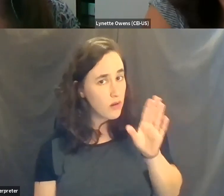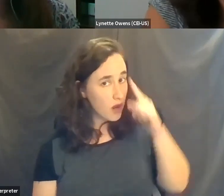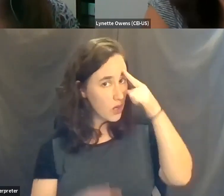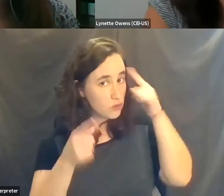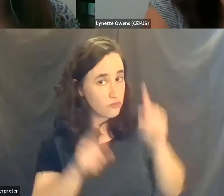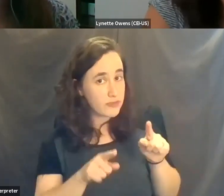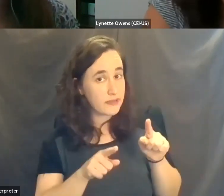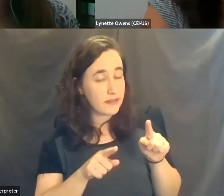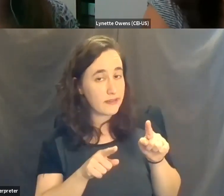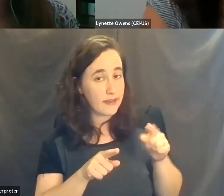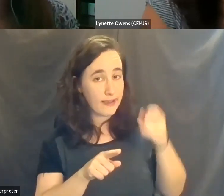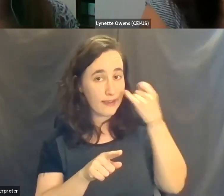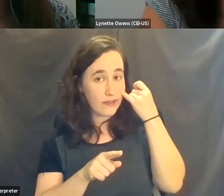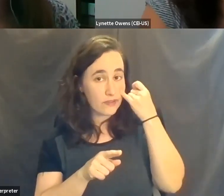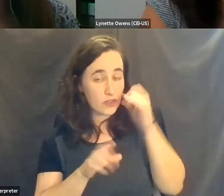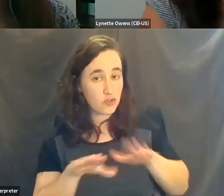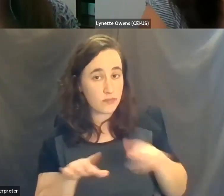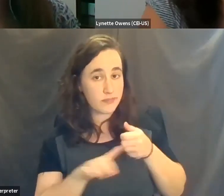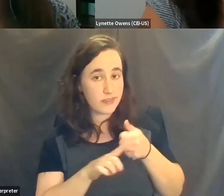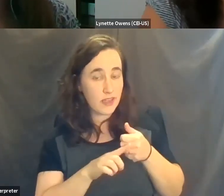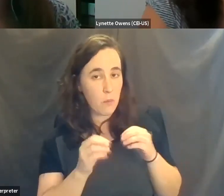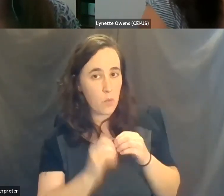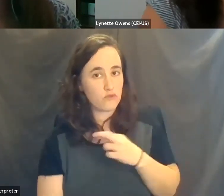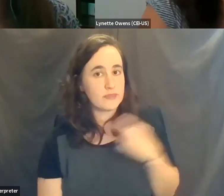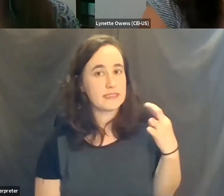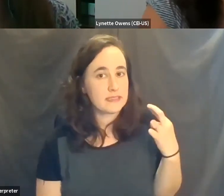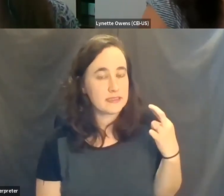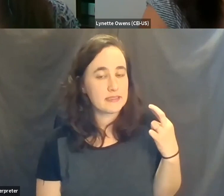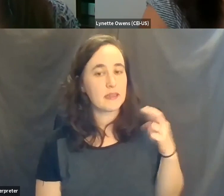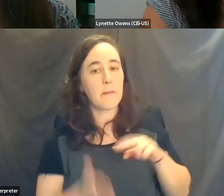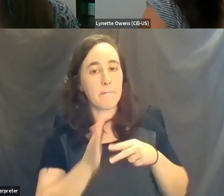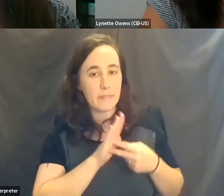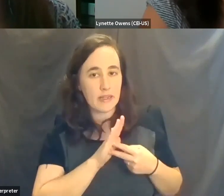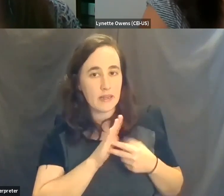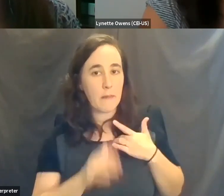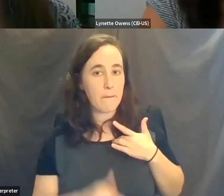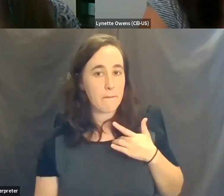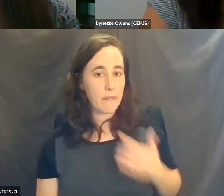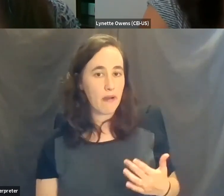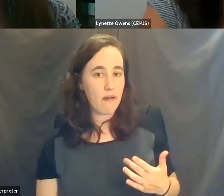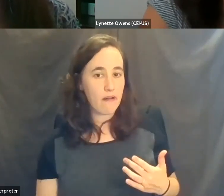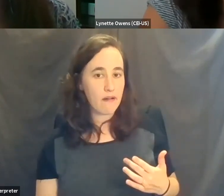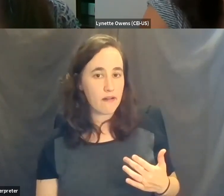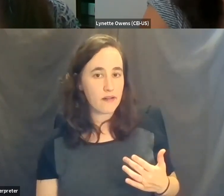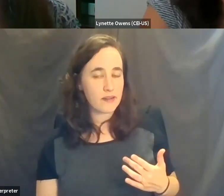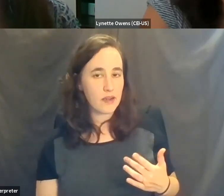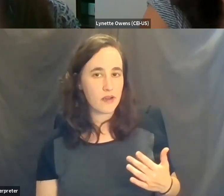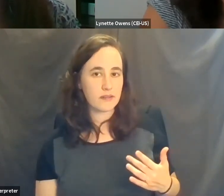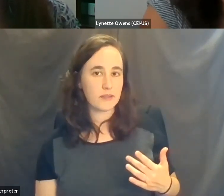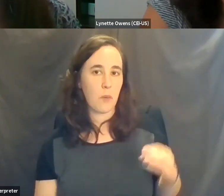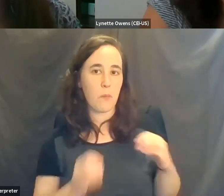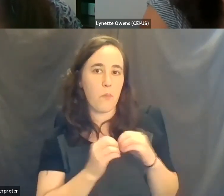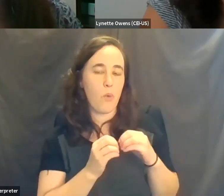at-risk children are likely the biggest group who is the most disadvantaged with remote